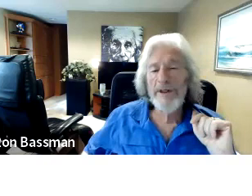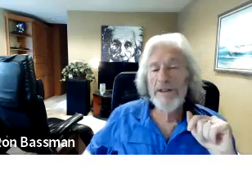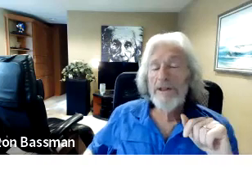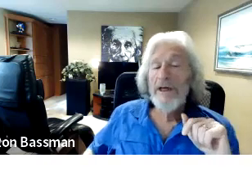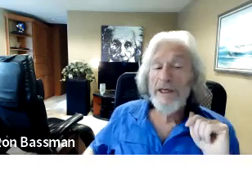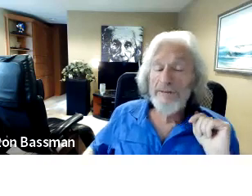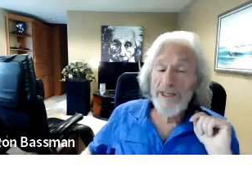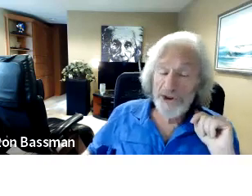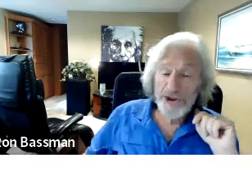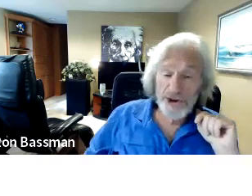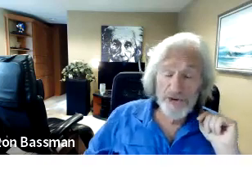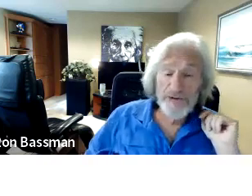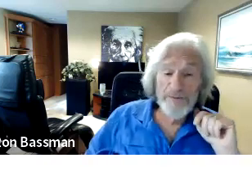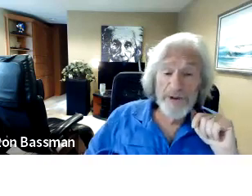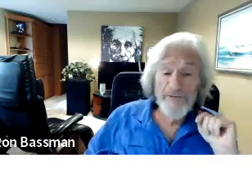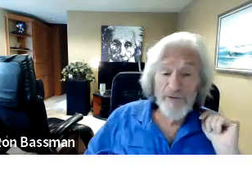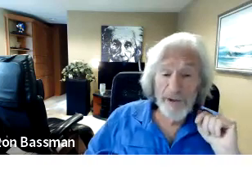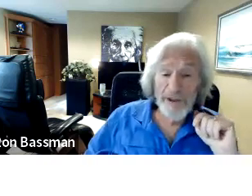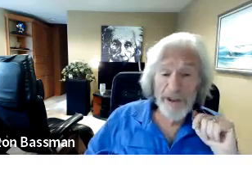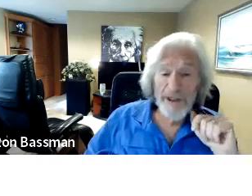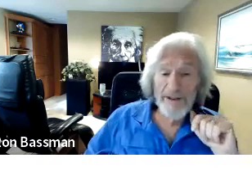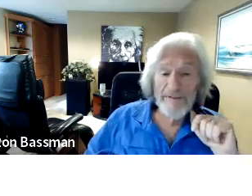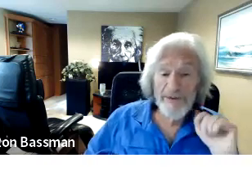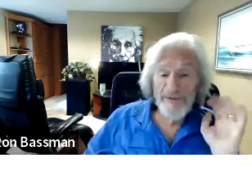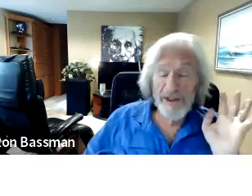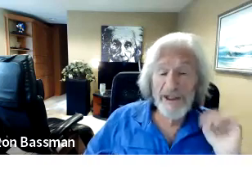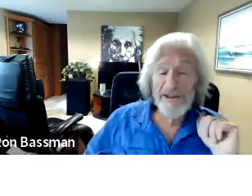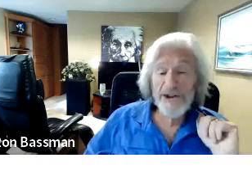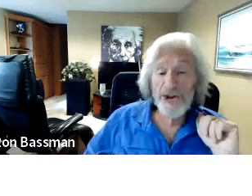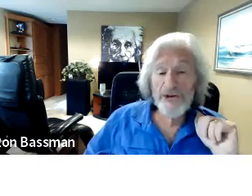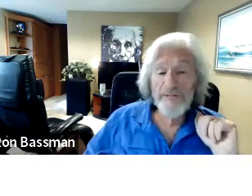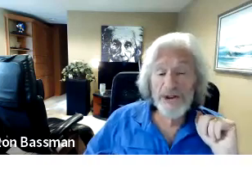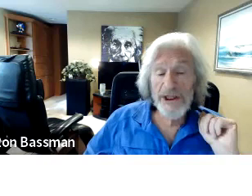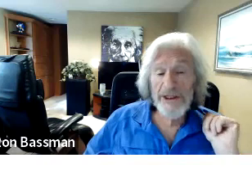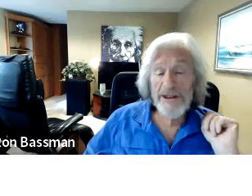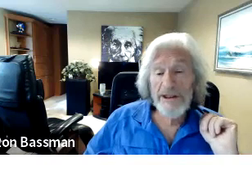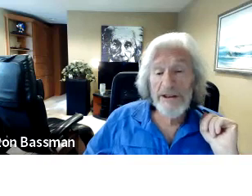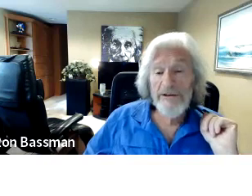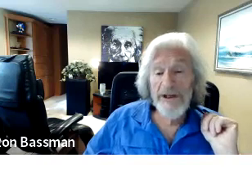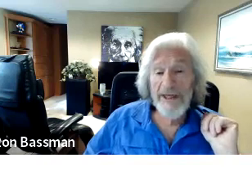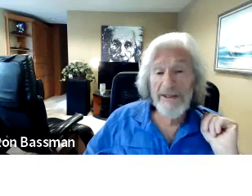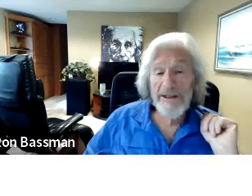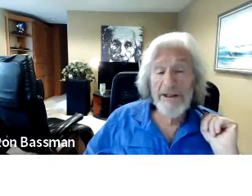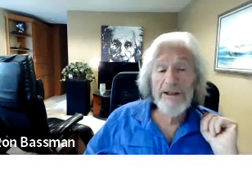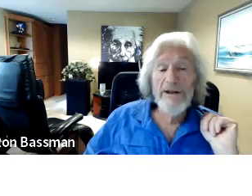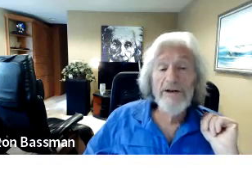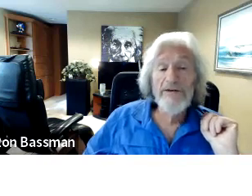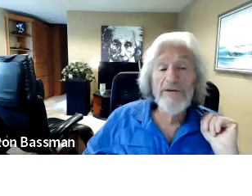Okay. I had mentioned SHIELD before. Before I get into SHIELD, let me say